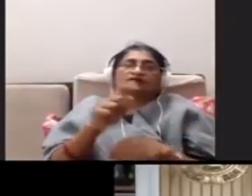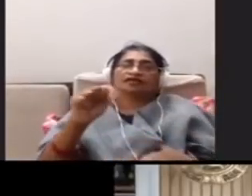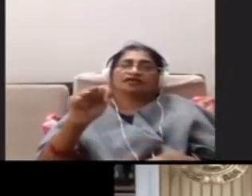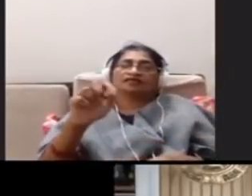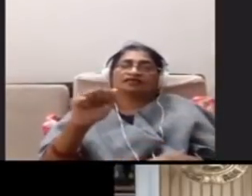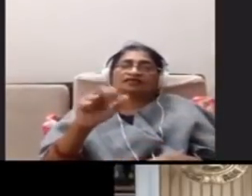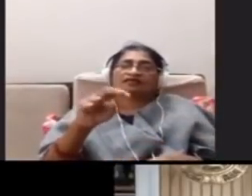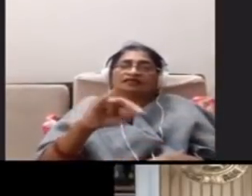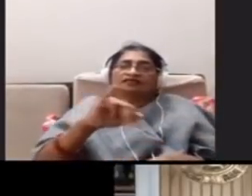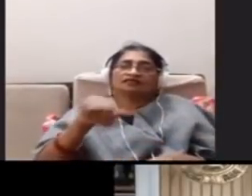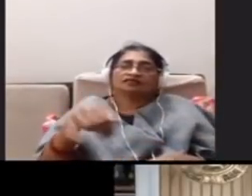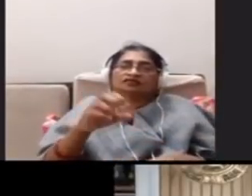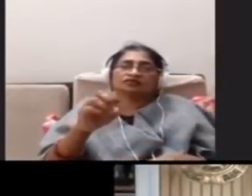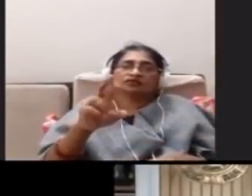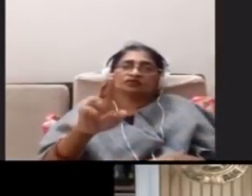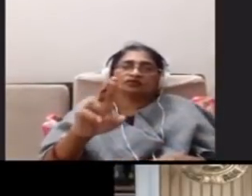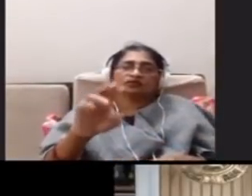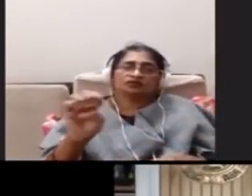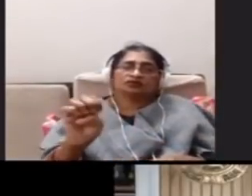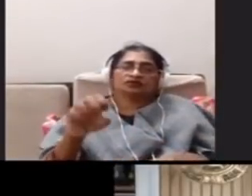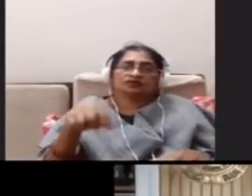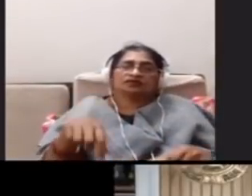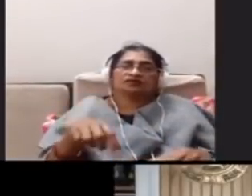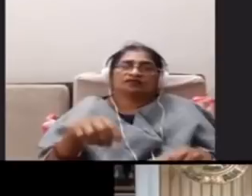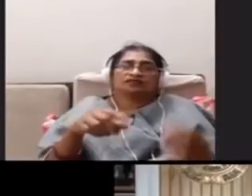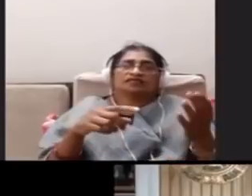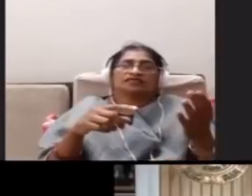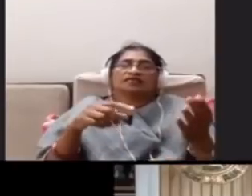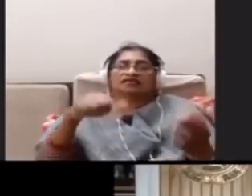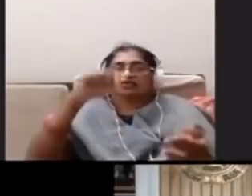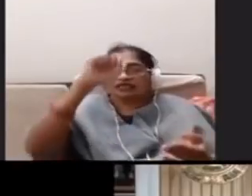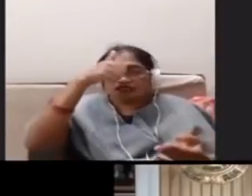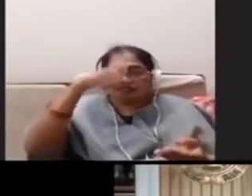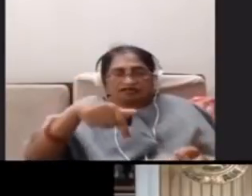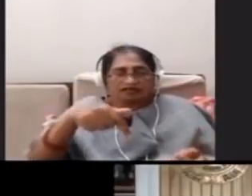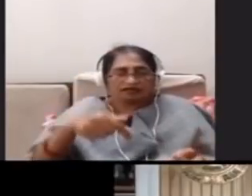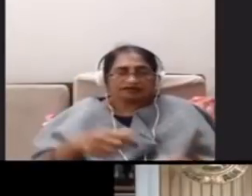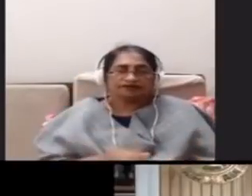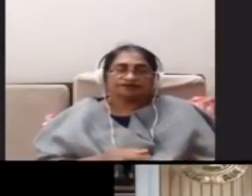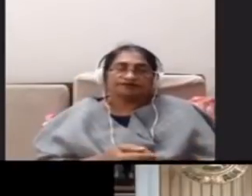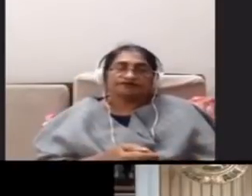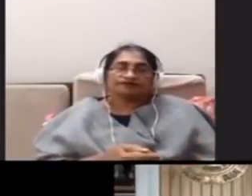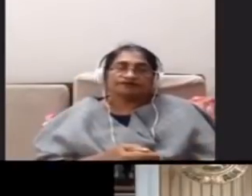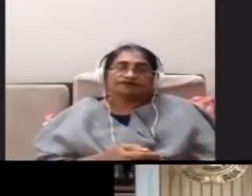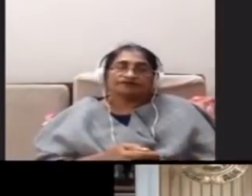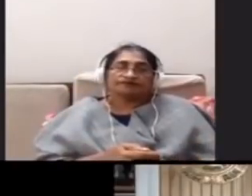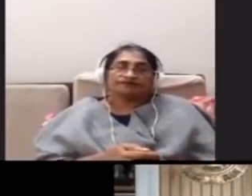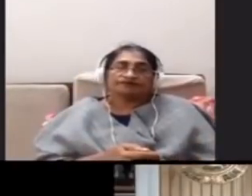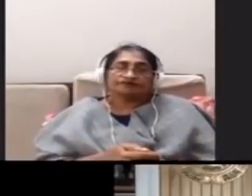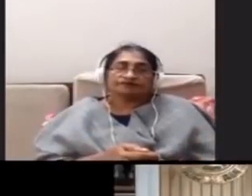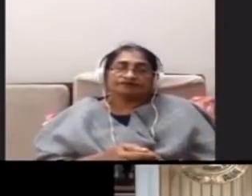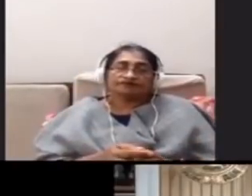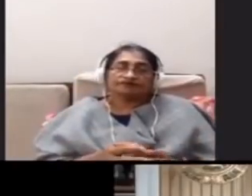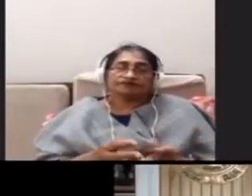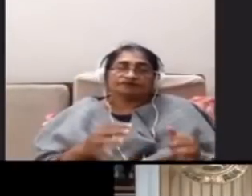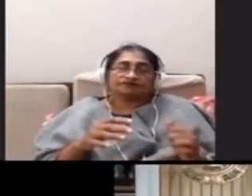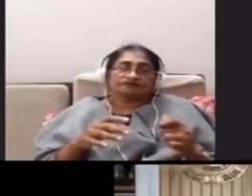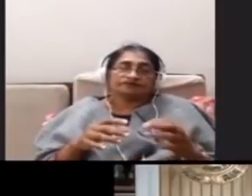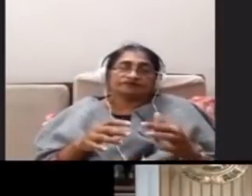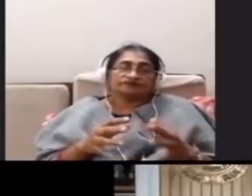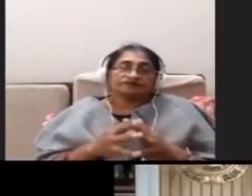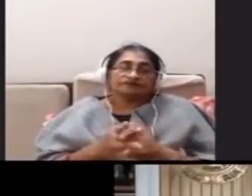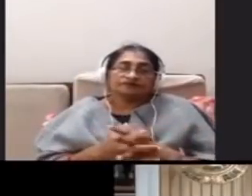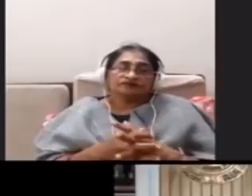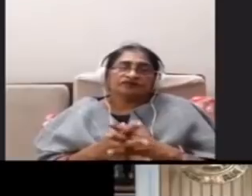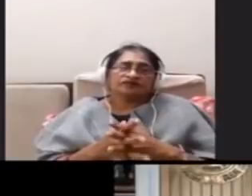Welcome, Baladevi ji. You know, I know besides this, you know, we've spoken at length as well. I know you're involved